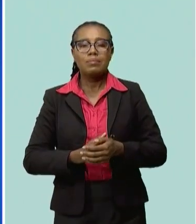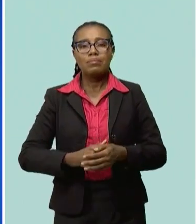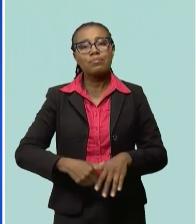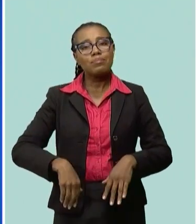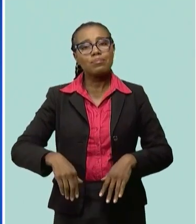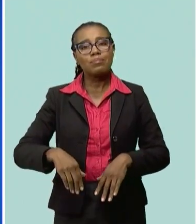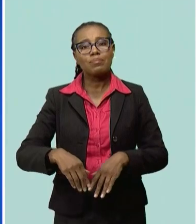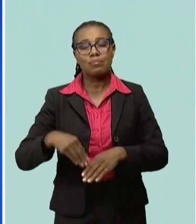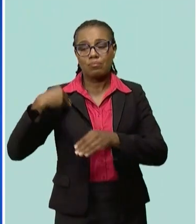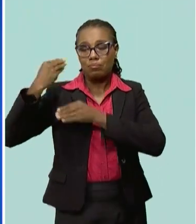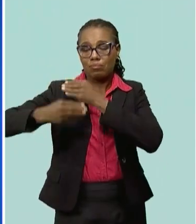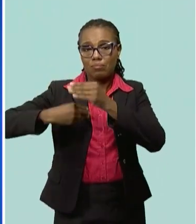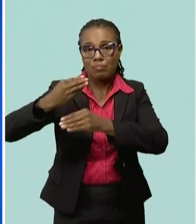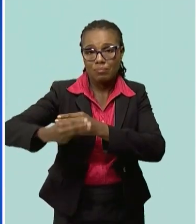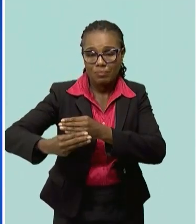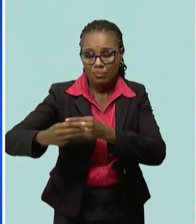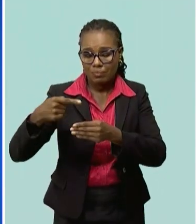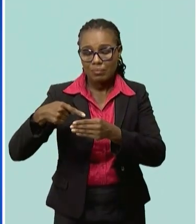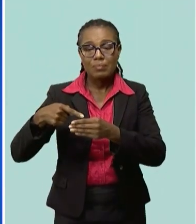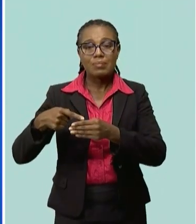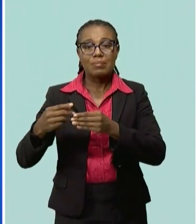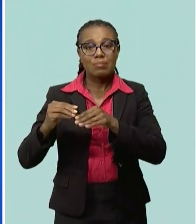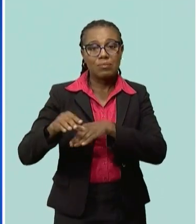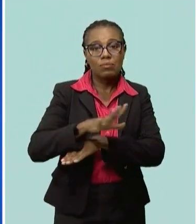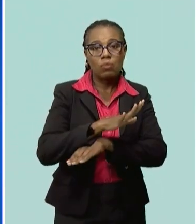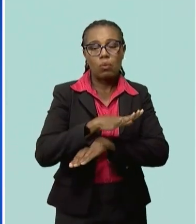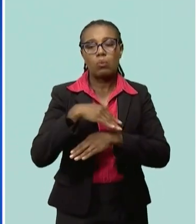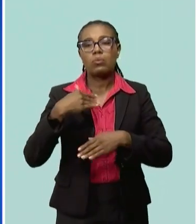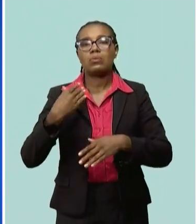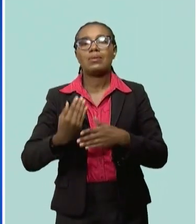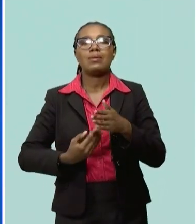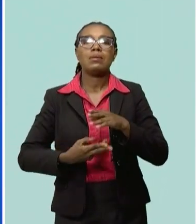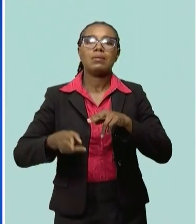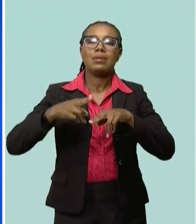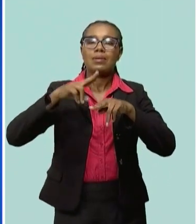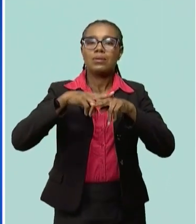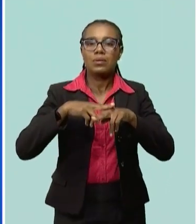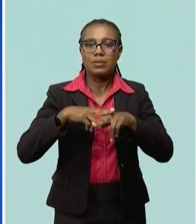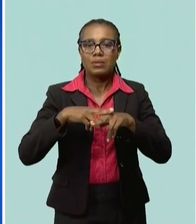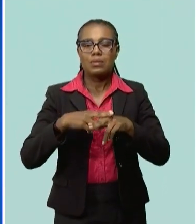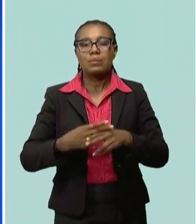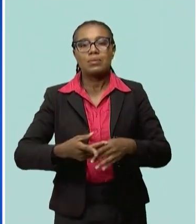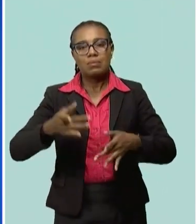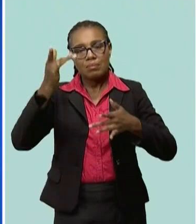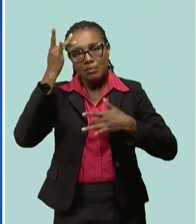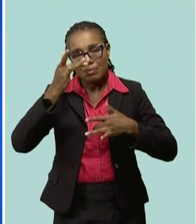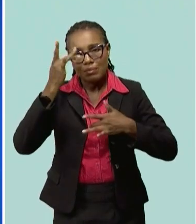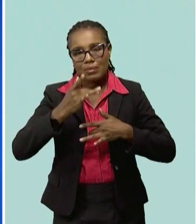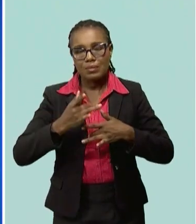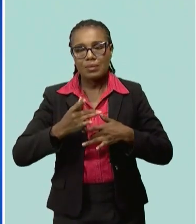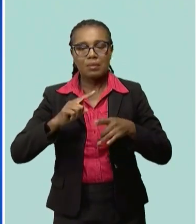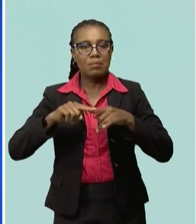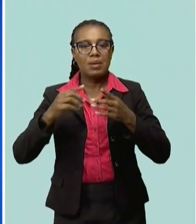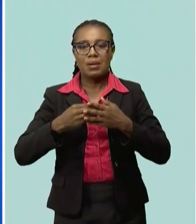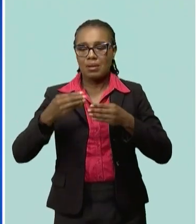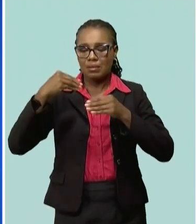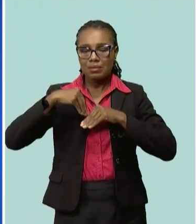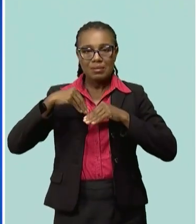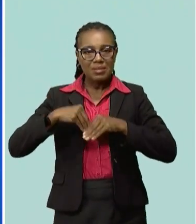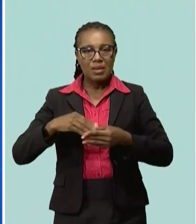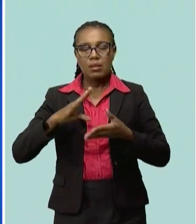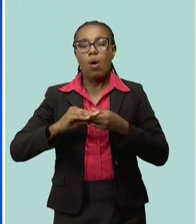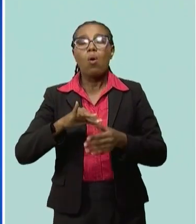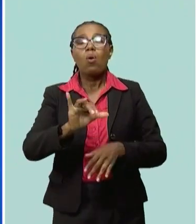just increasing one's risk of getting it. It's not genetically predetermining that you are going to get it if you carry